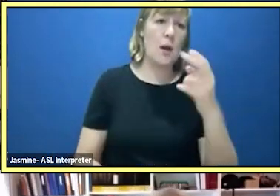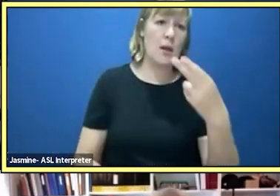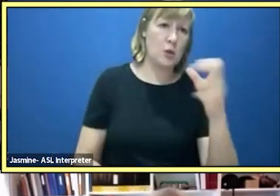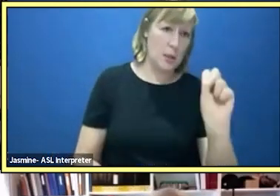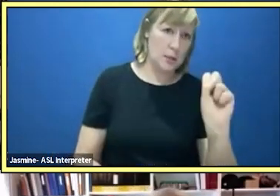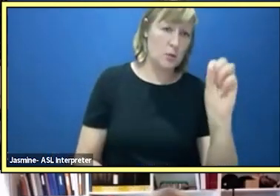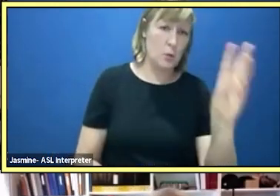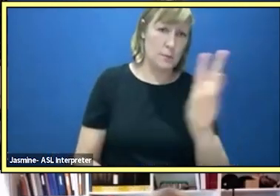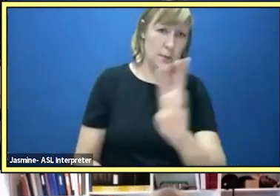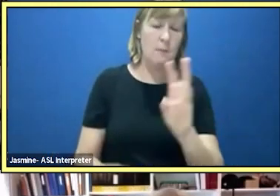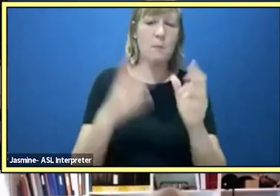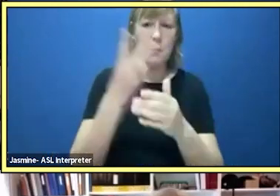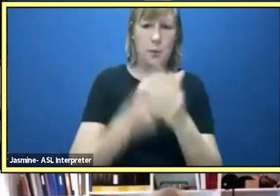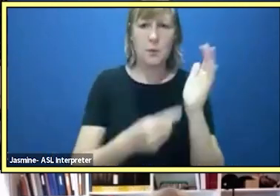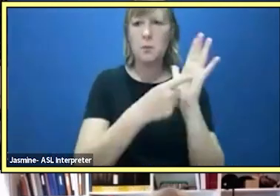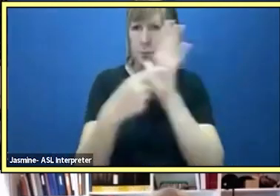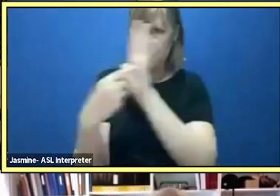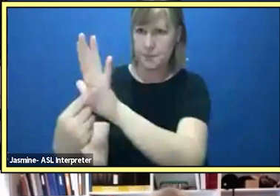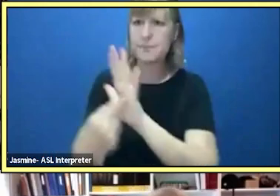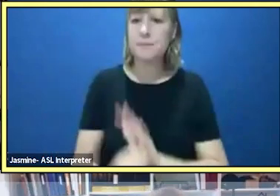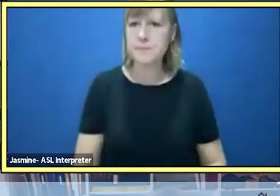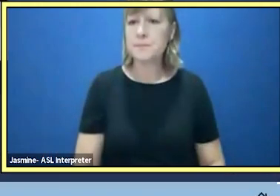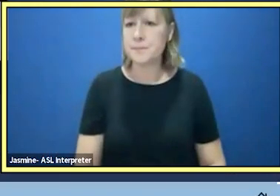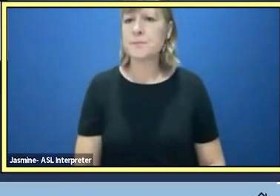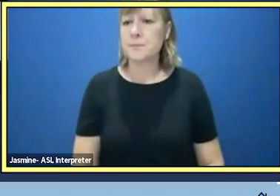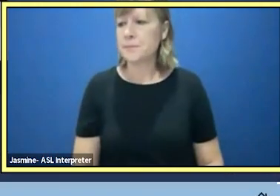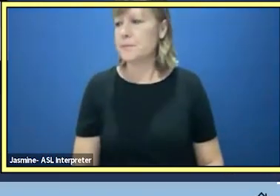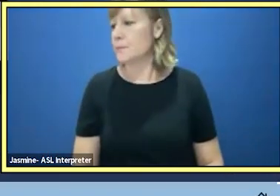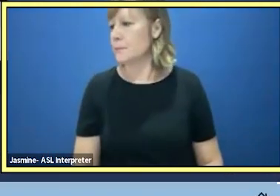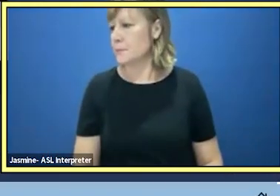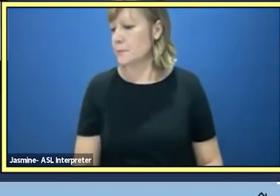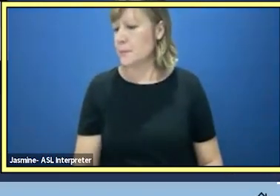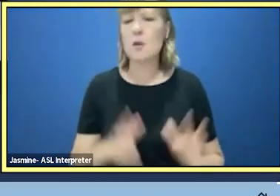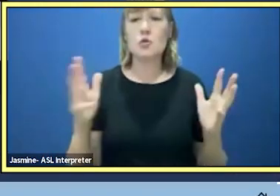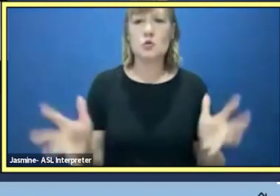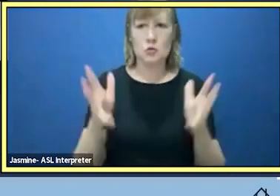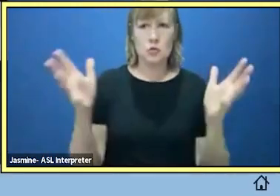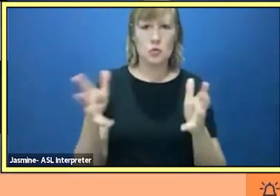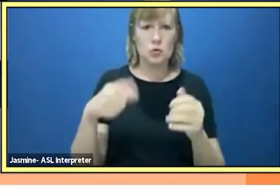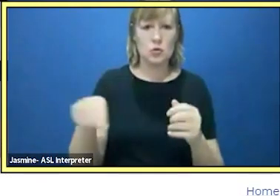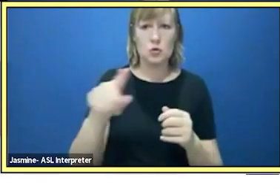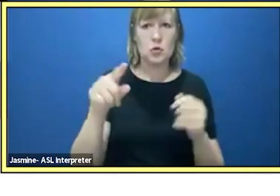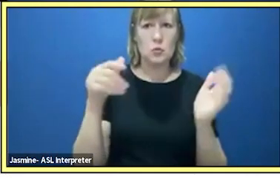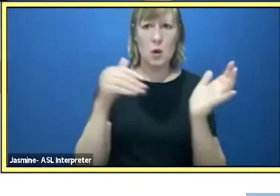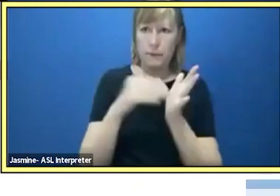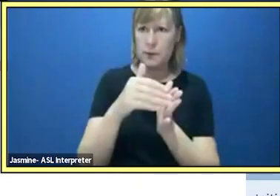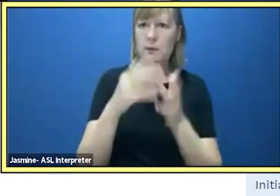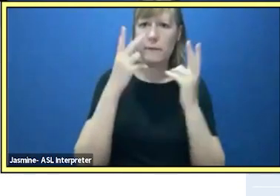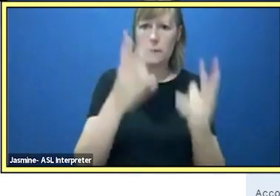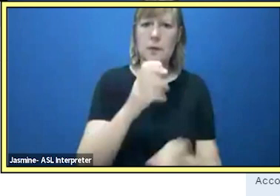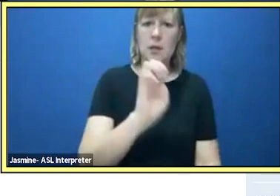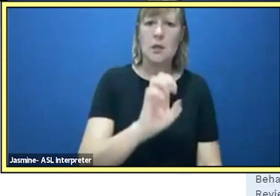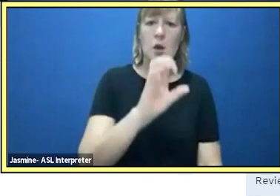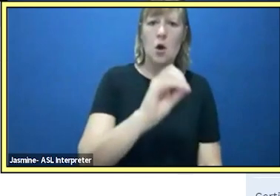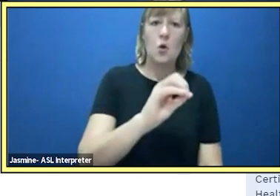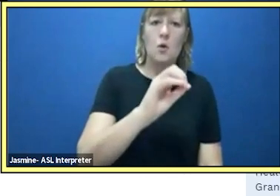I would really encourage folks to go to, as often as they can, the EOHHS CFCM